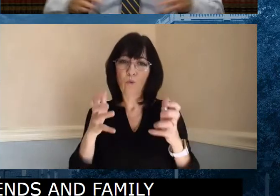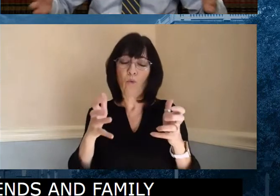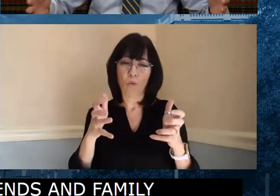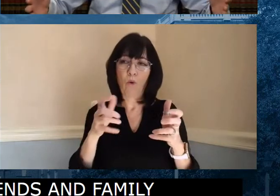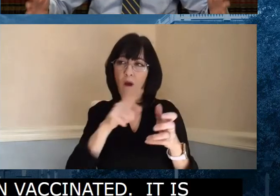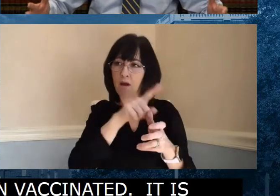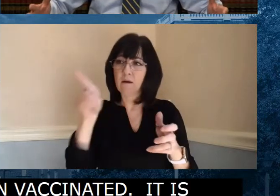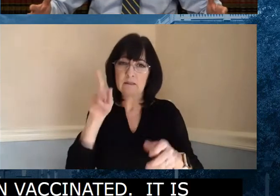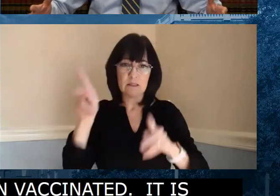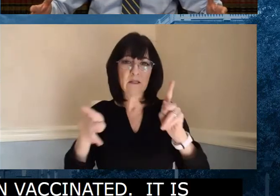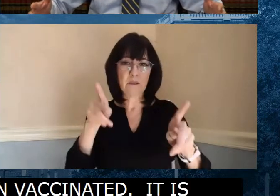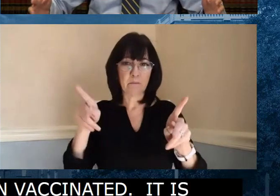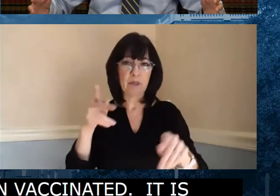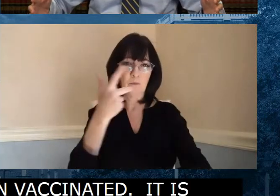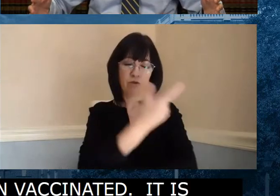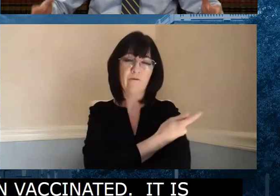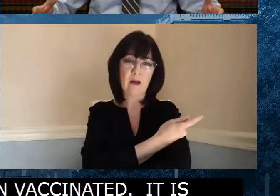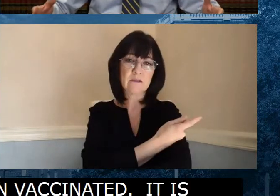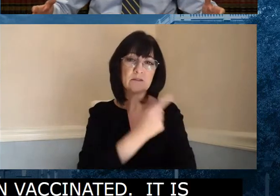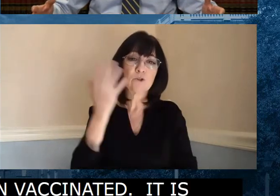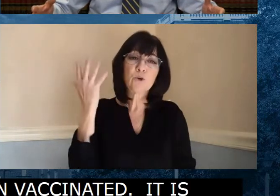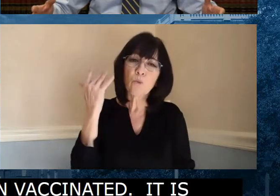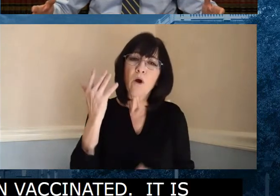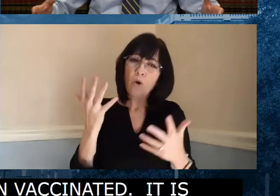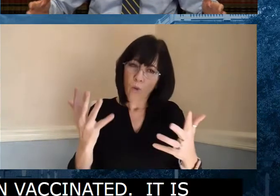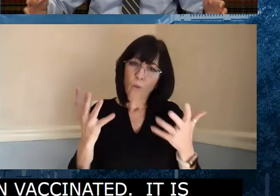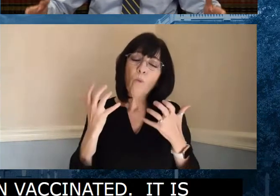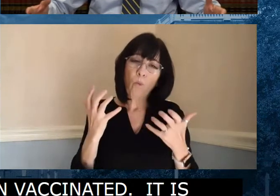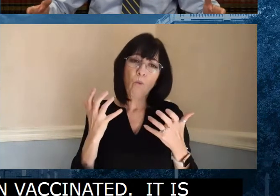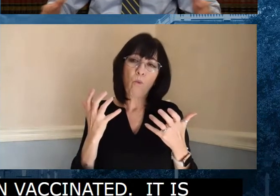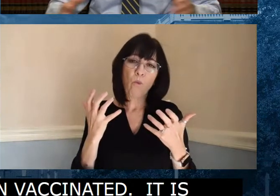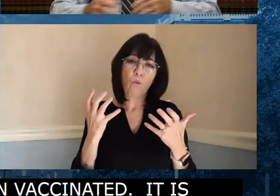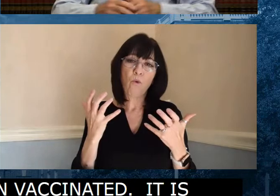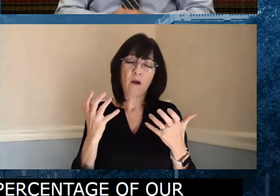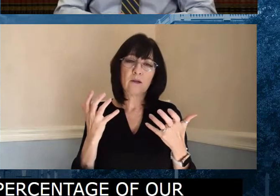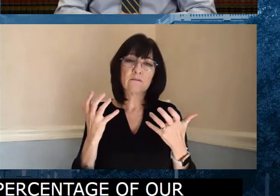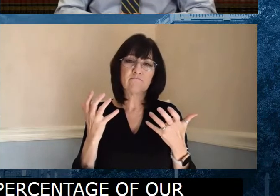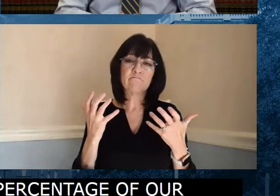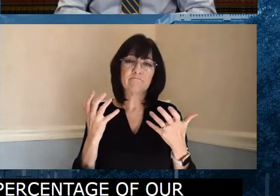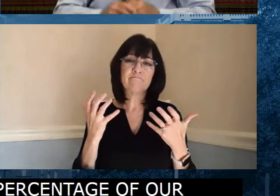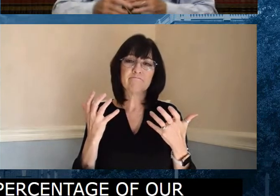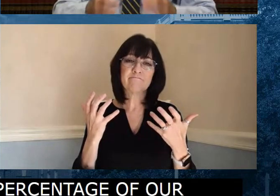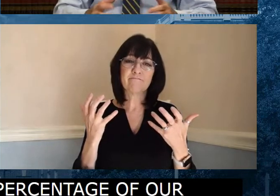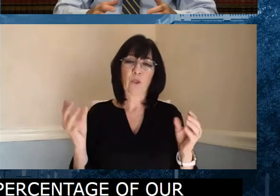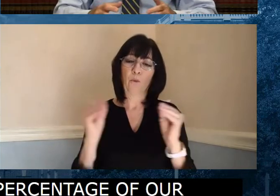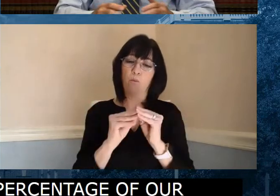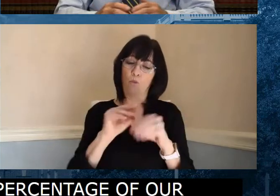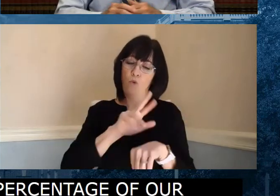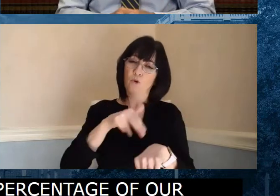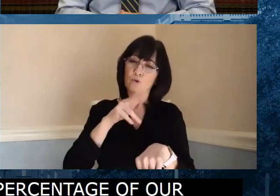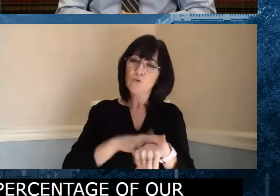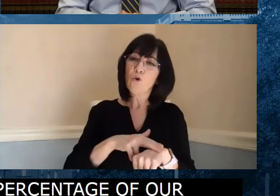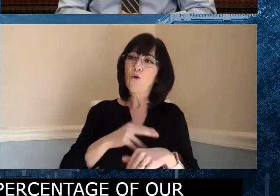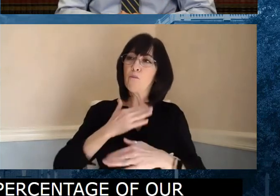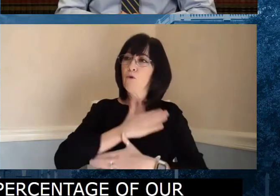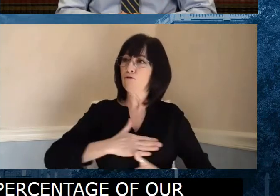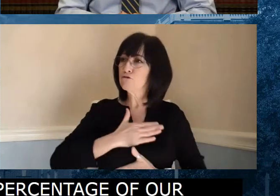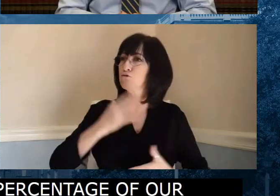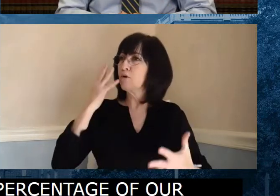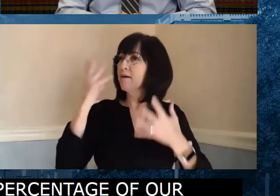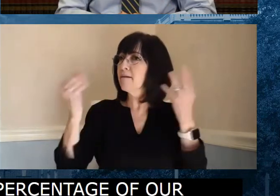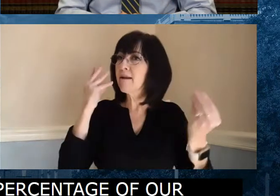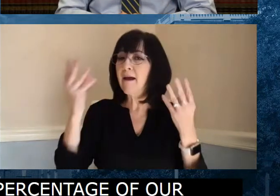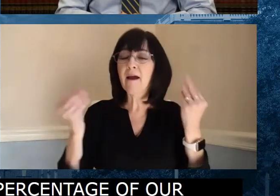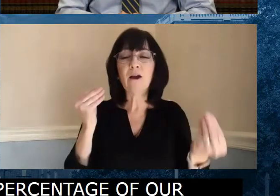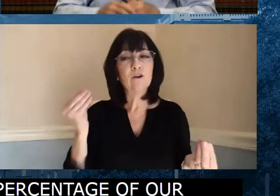we can really go back to a more normal existence. If you like going out to